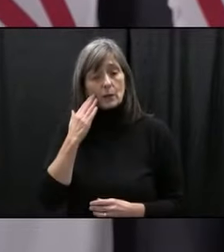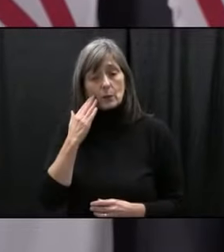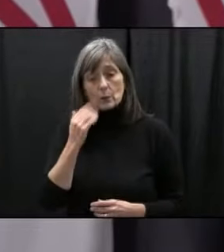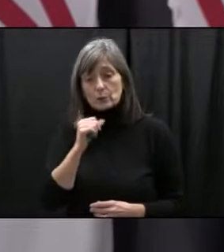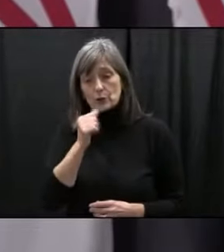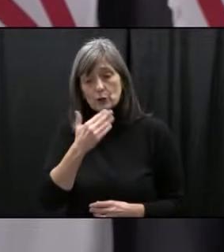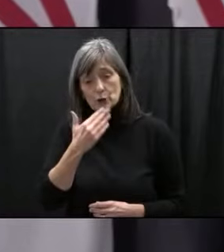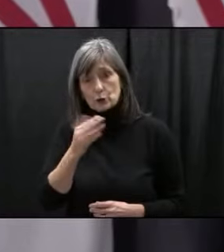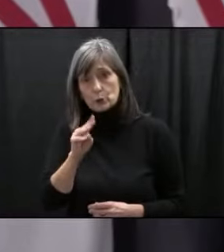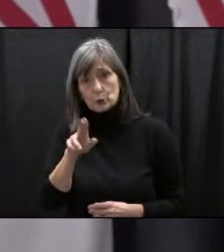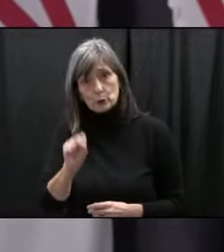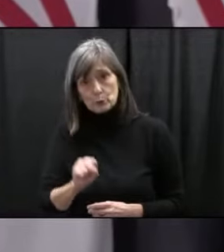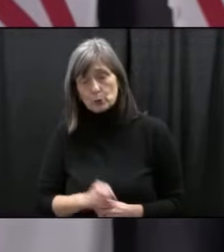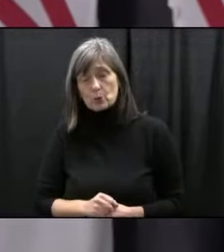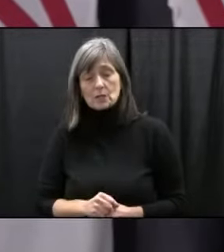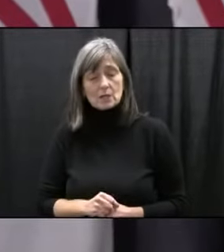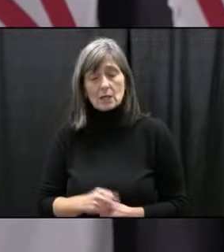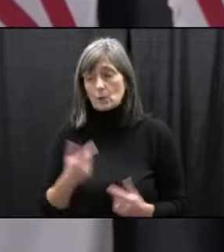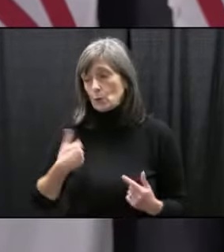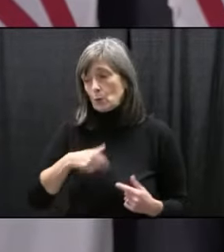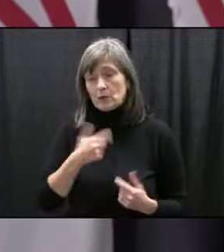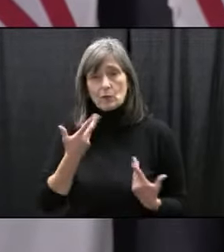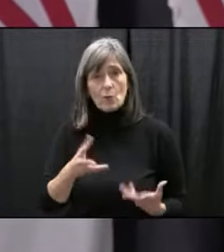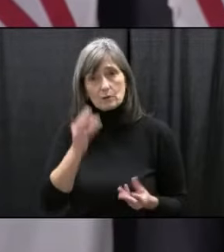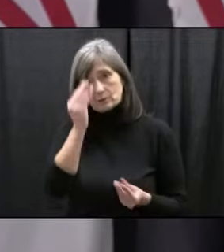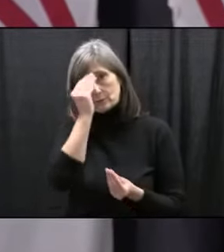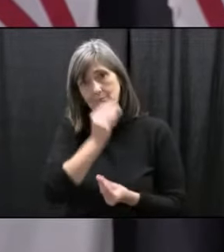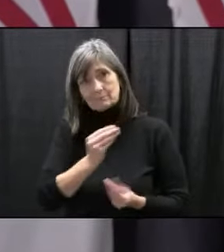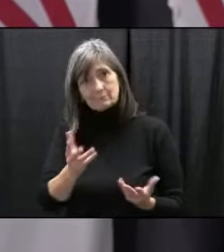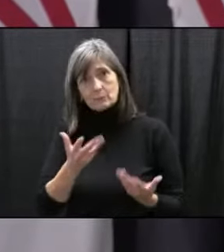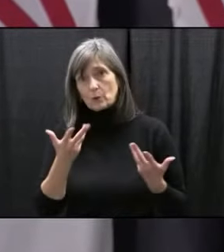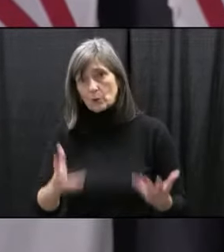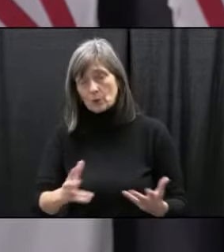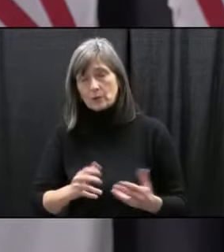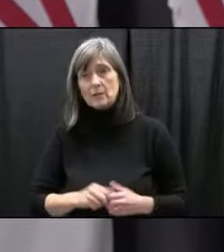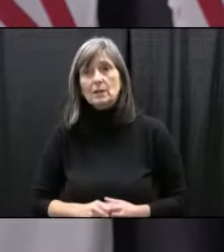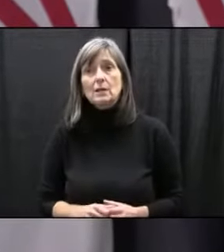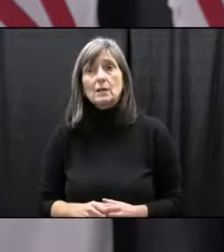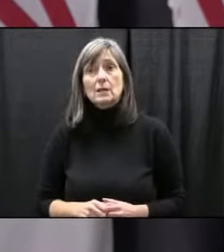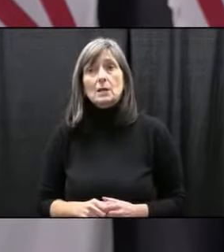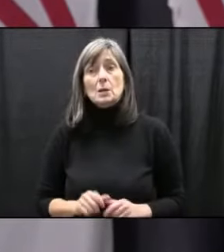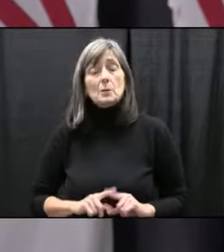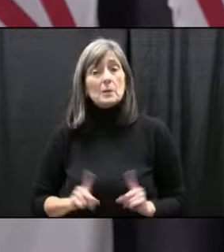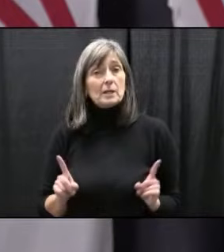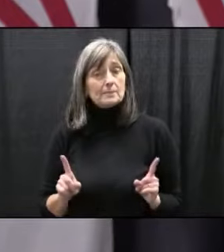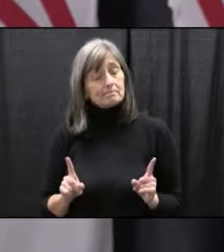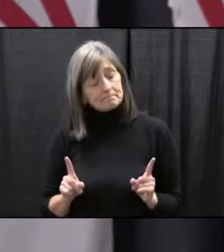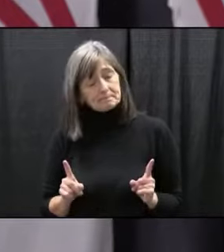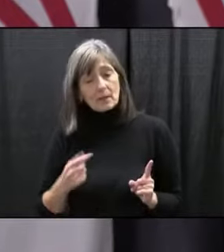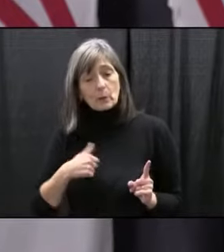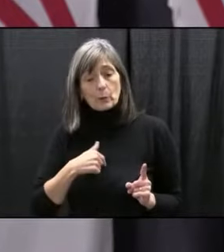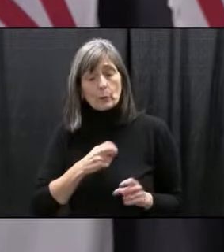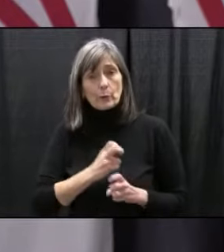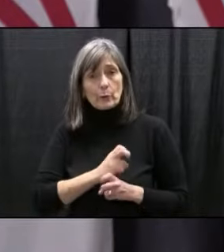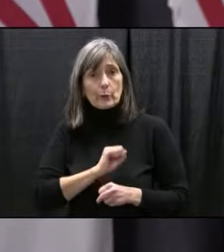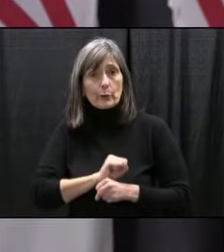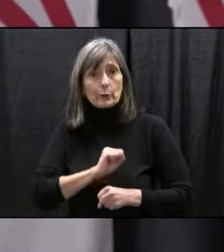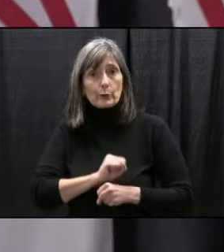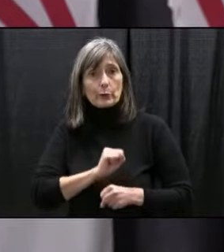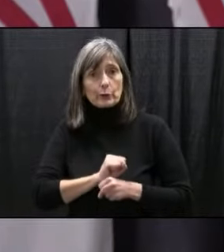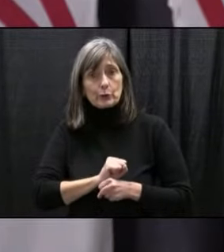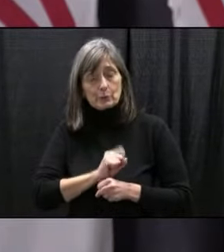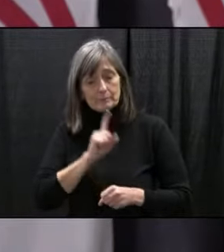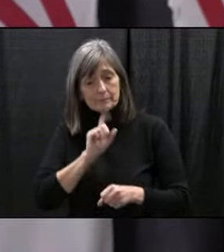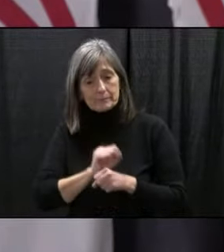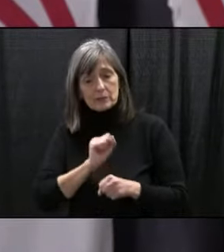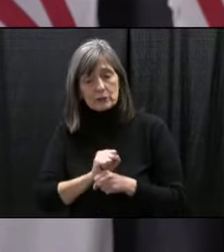that you wanted to hear. Trust me, it's not news that any of us wanted to deliver. But rest assured, we are working hard and diligently to secure